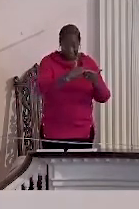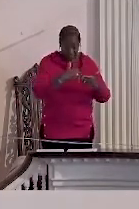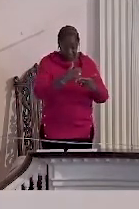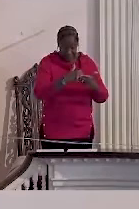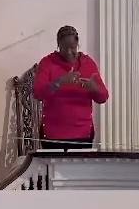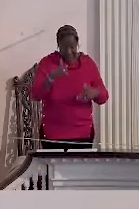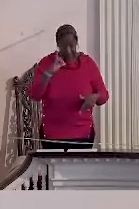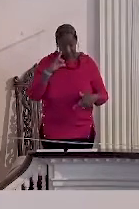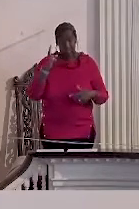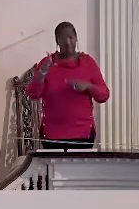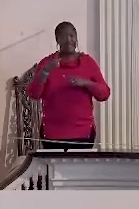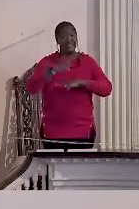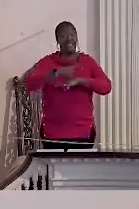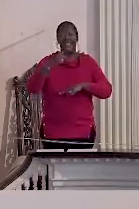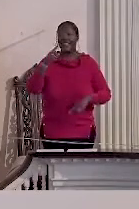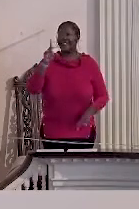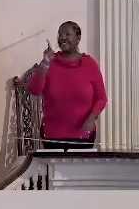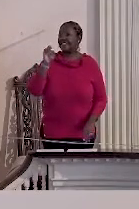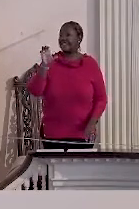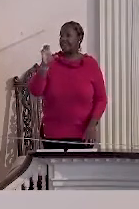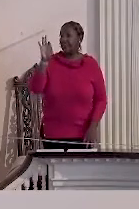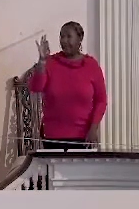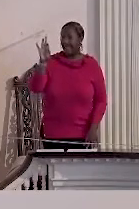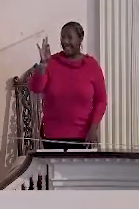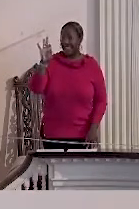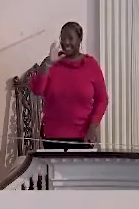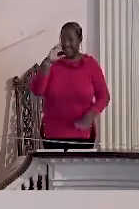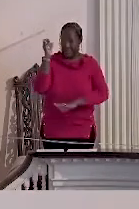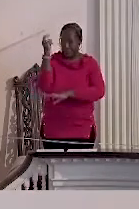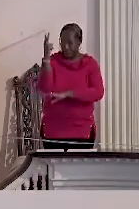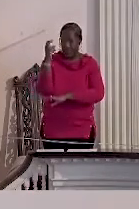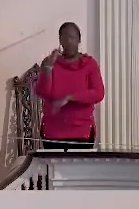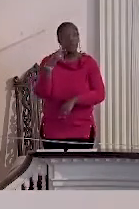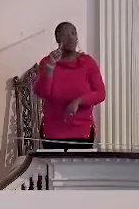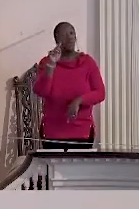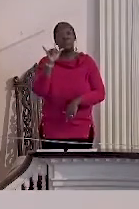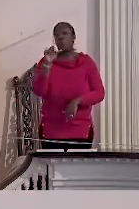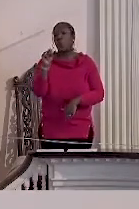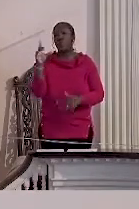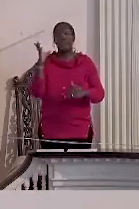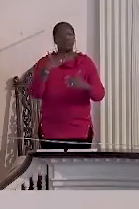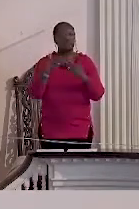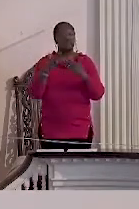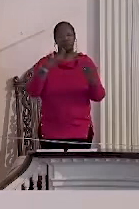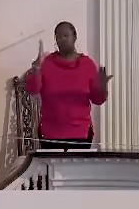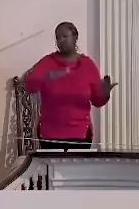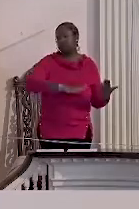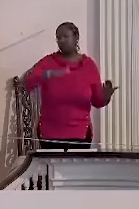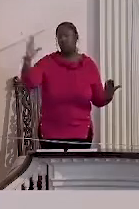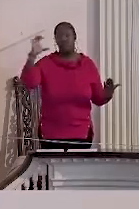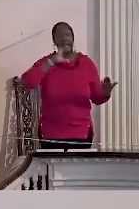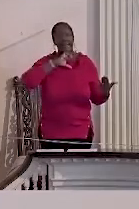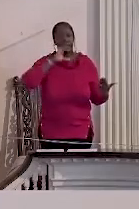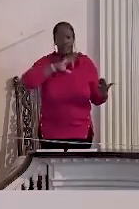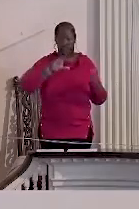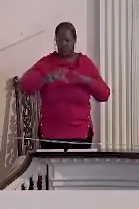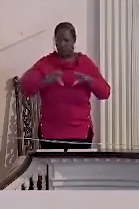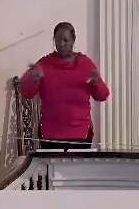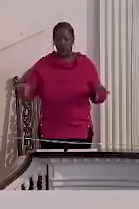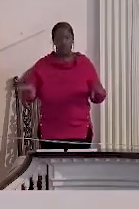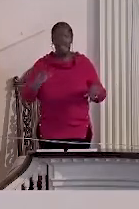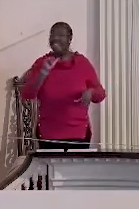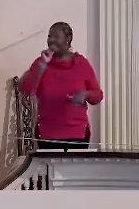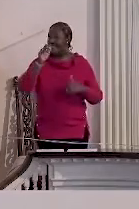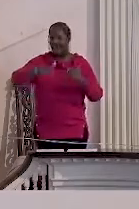is December 9th at noon. Toys are needed for all ages of children. Unwrapped, please.